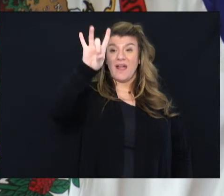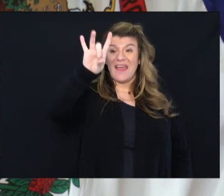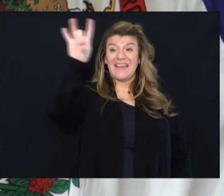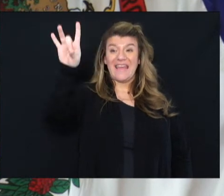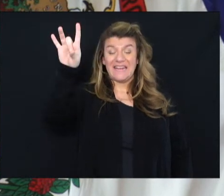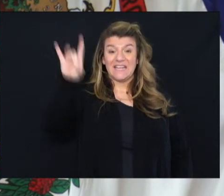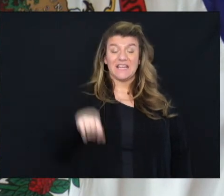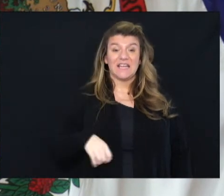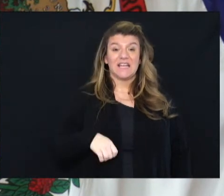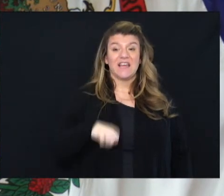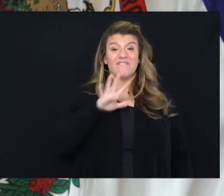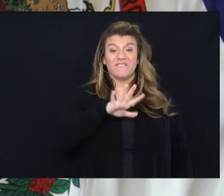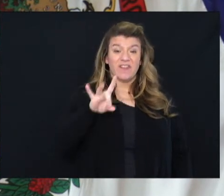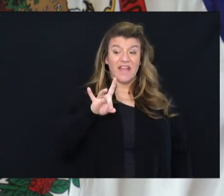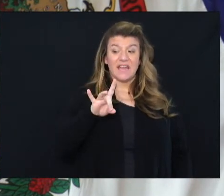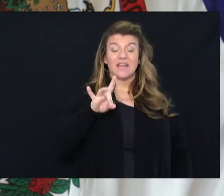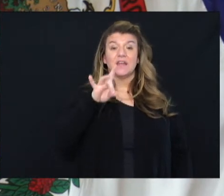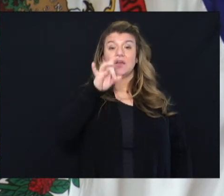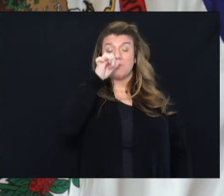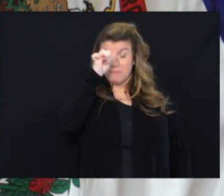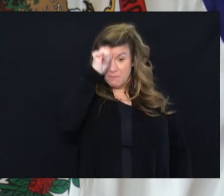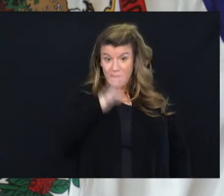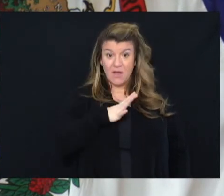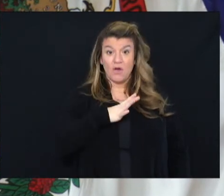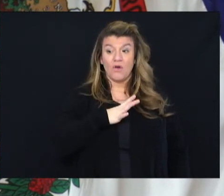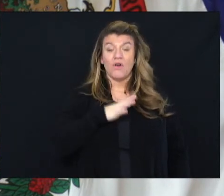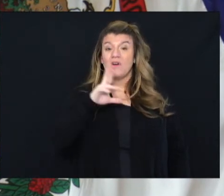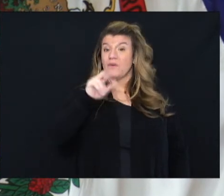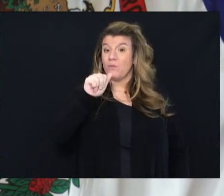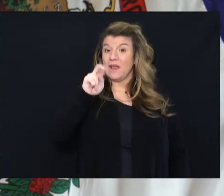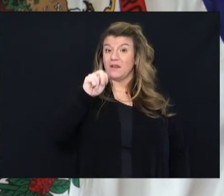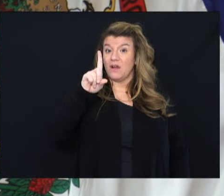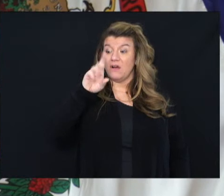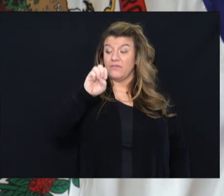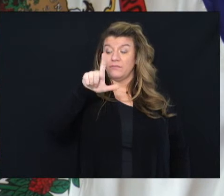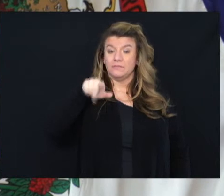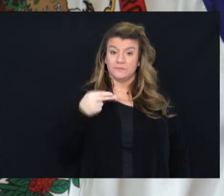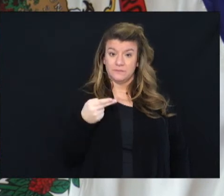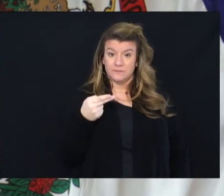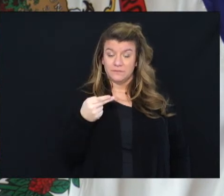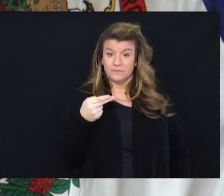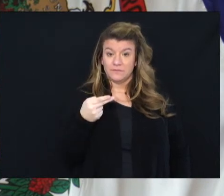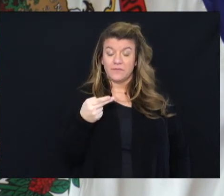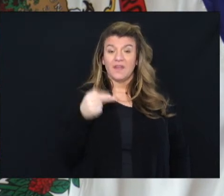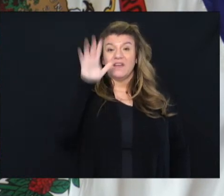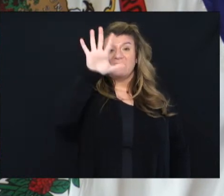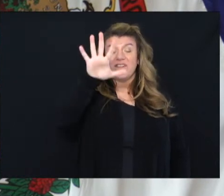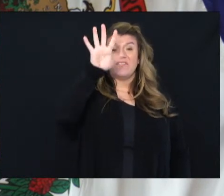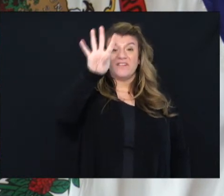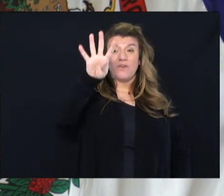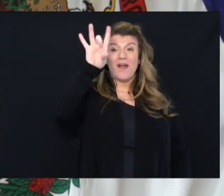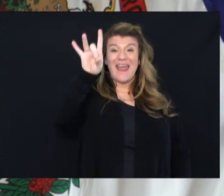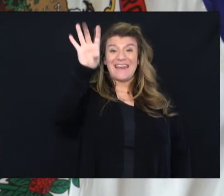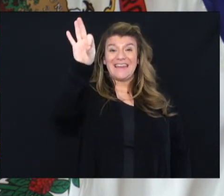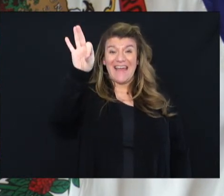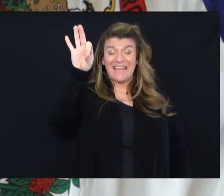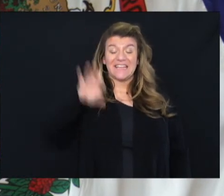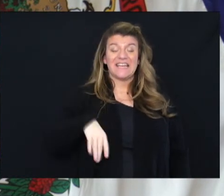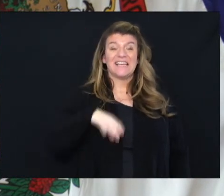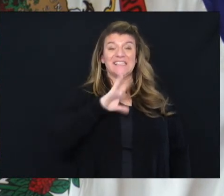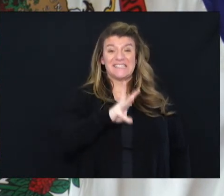5,488th death is a 58-year-old male from Randolph County. The 5,489th death